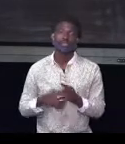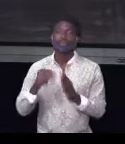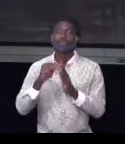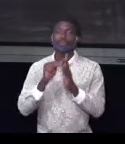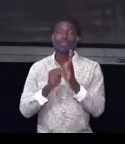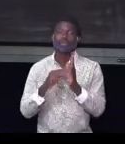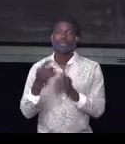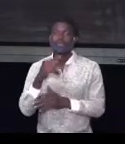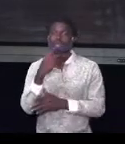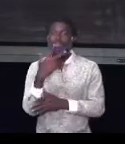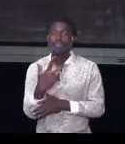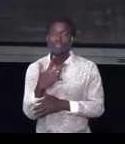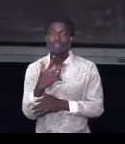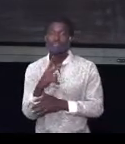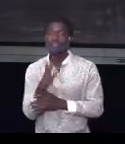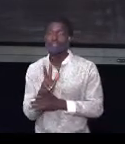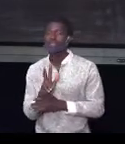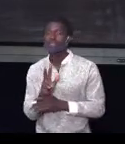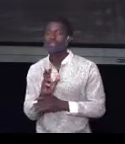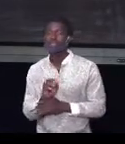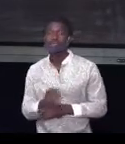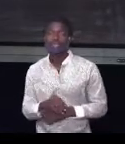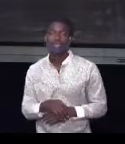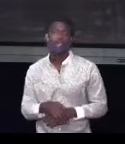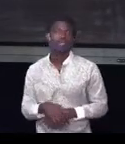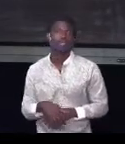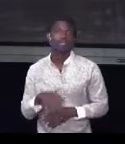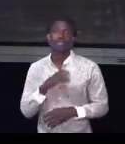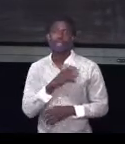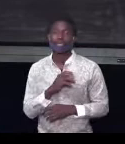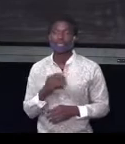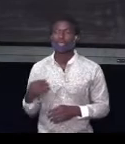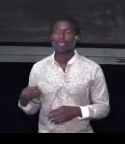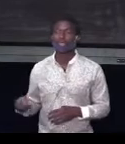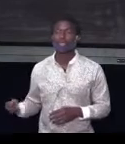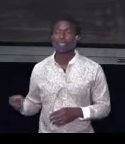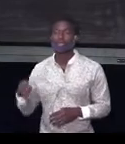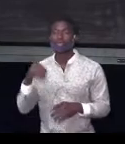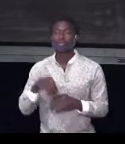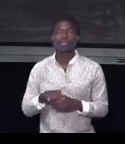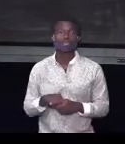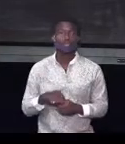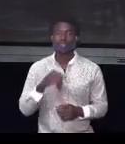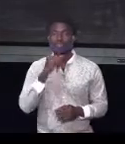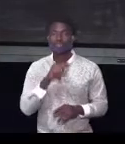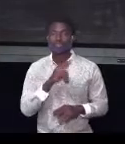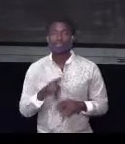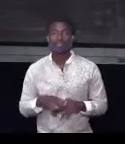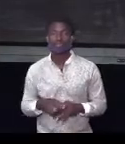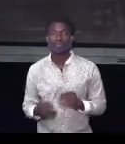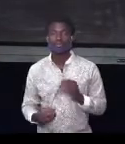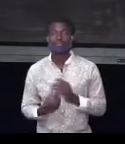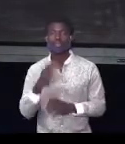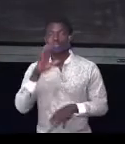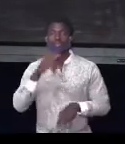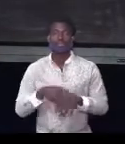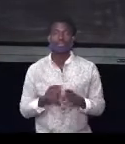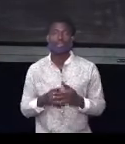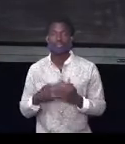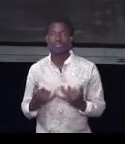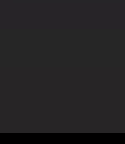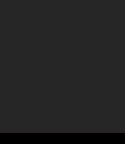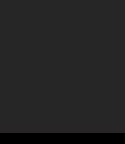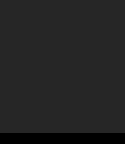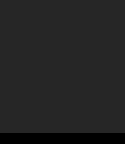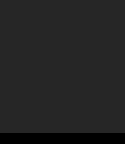2, mention the 3 elements contained in artificial fertilizer. Your time starts